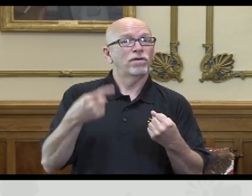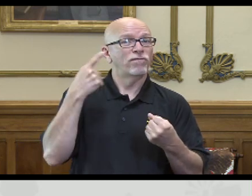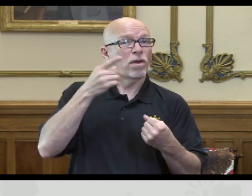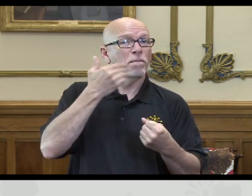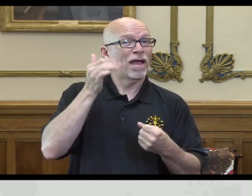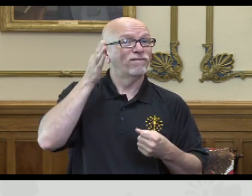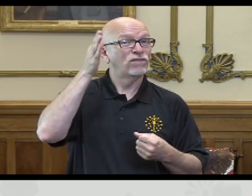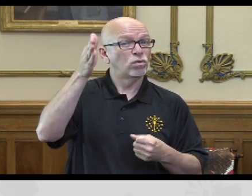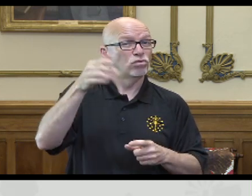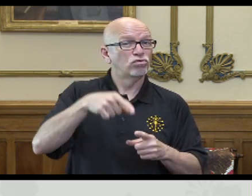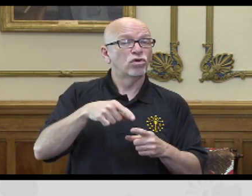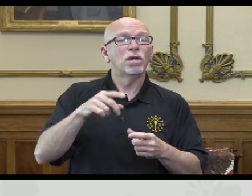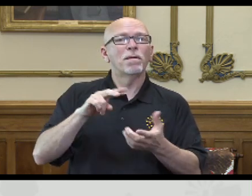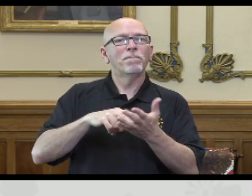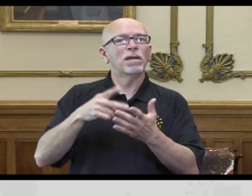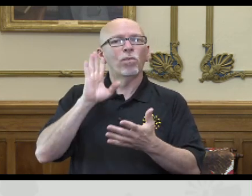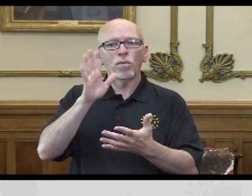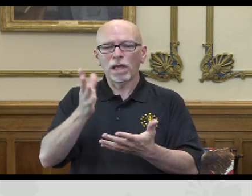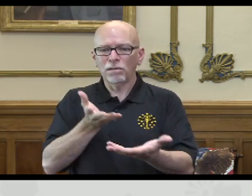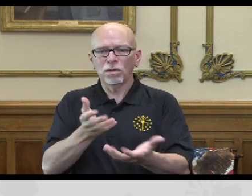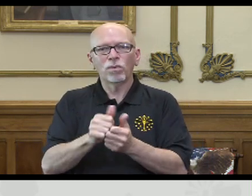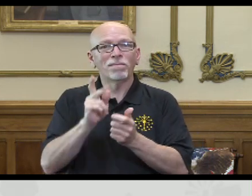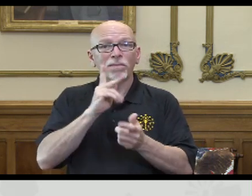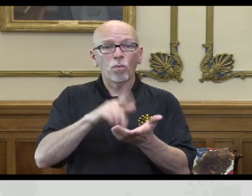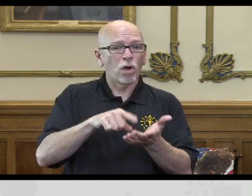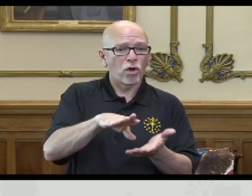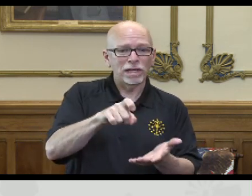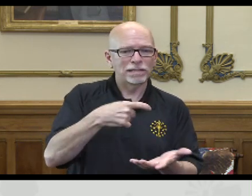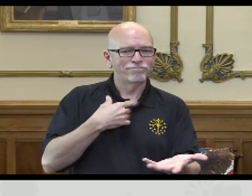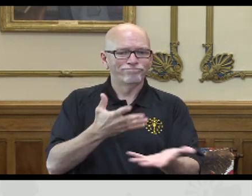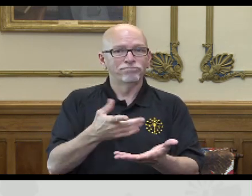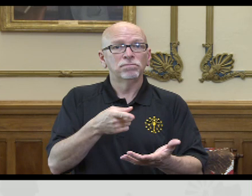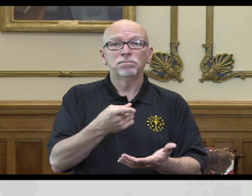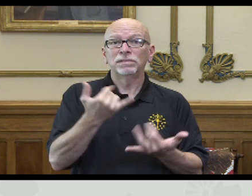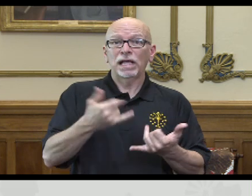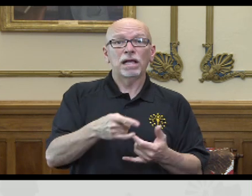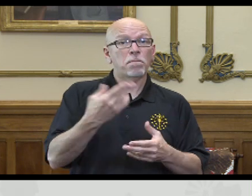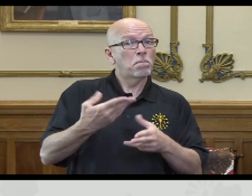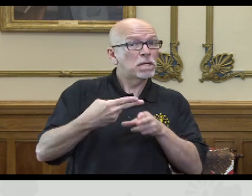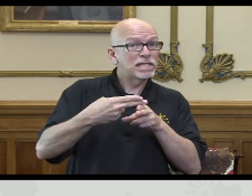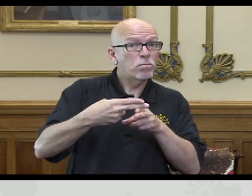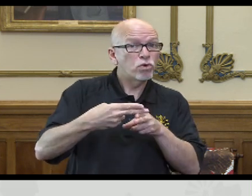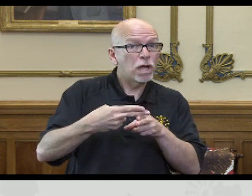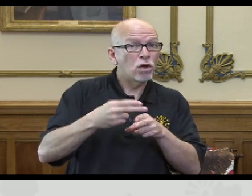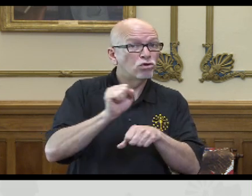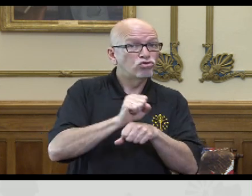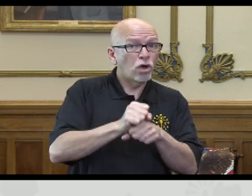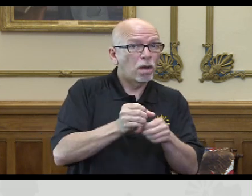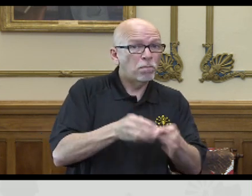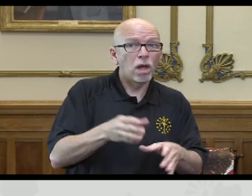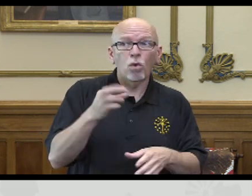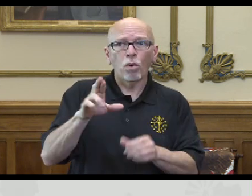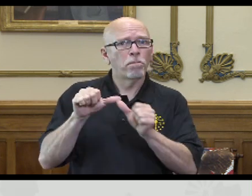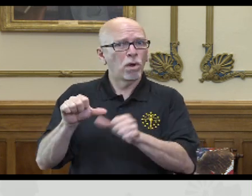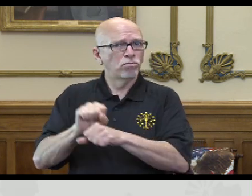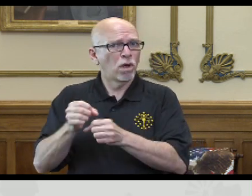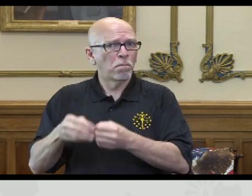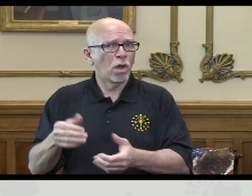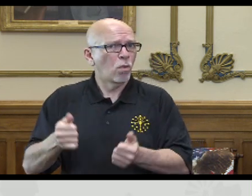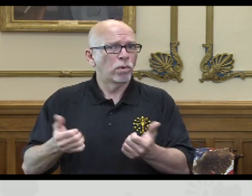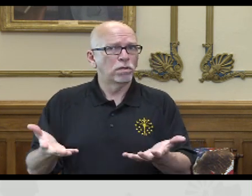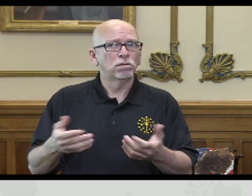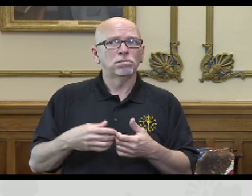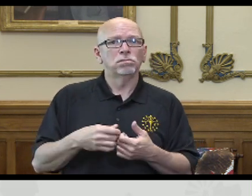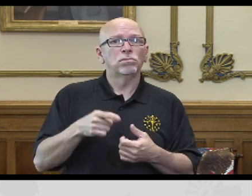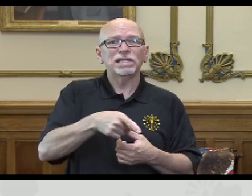Future meets people where they are, whether they're experiencing temporary or permanent job loss, or they're looking for